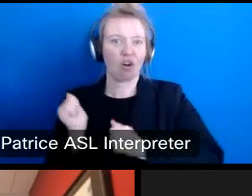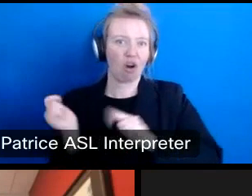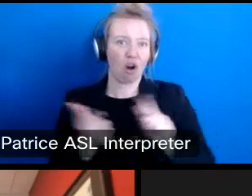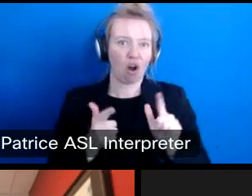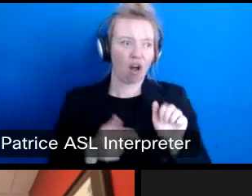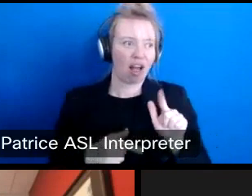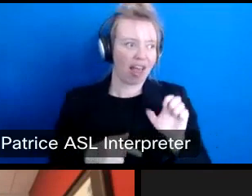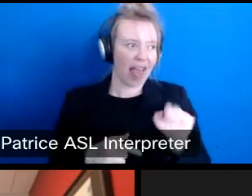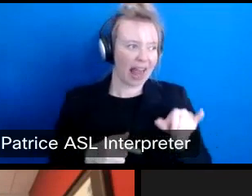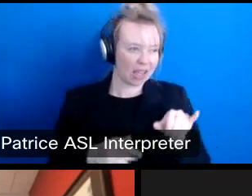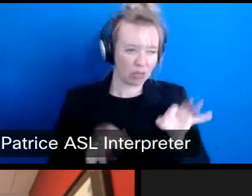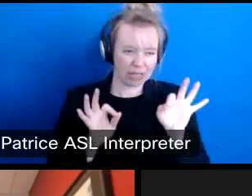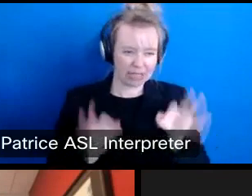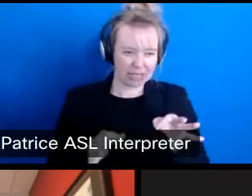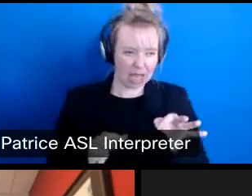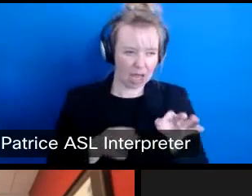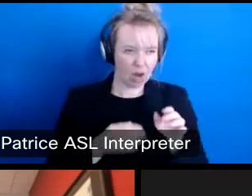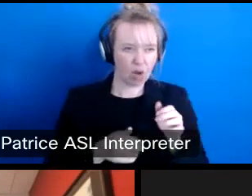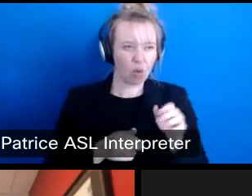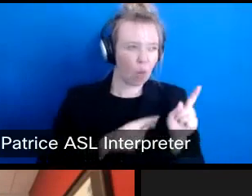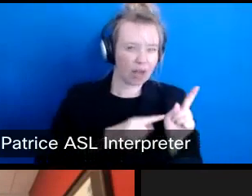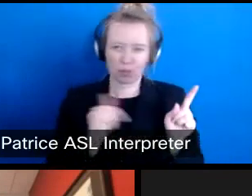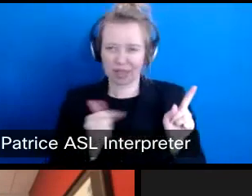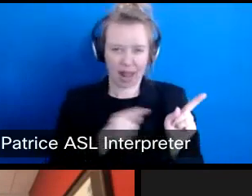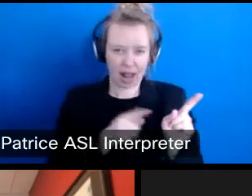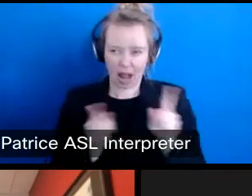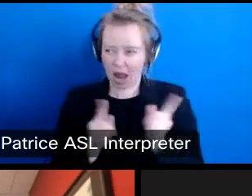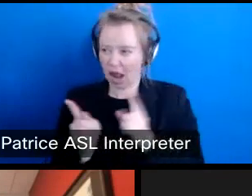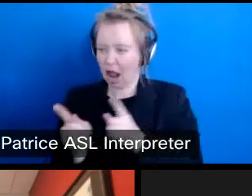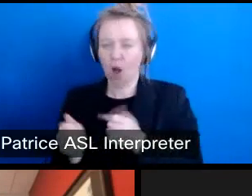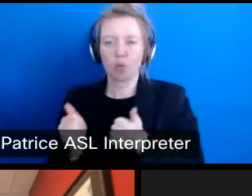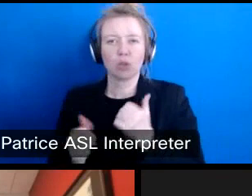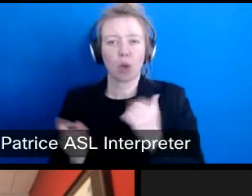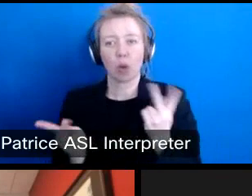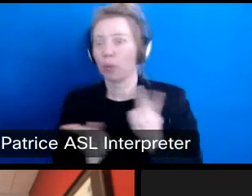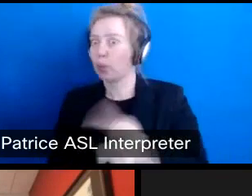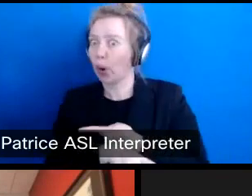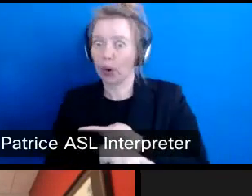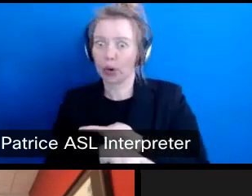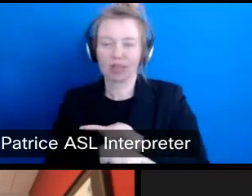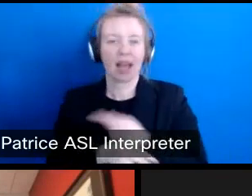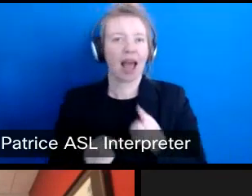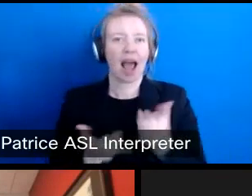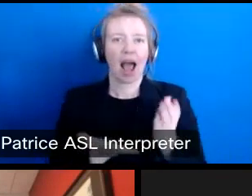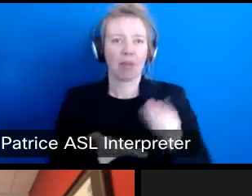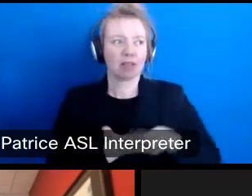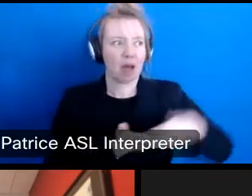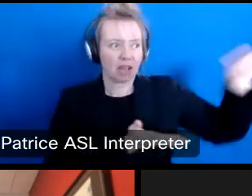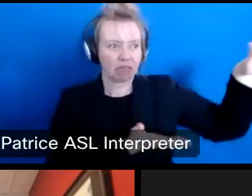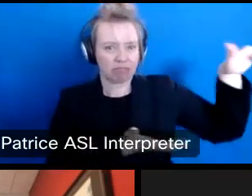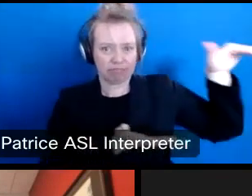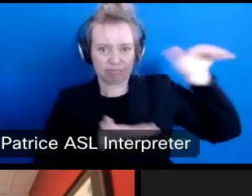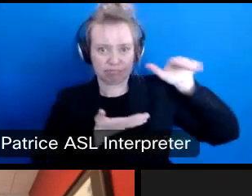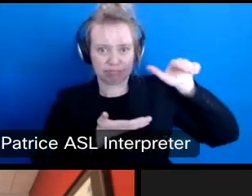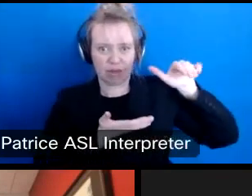And we pick the worst ones, and we take the amount of money that we've been given, for